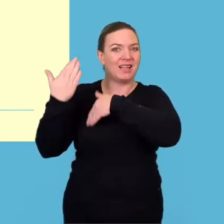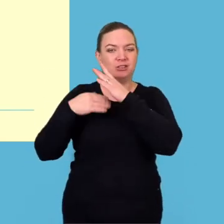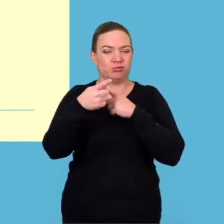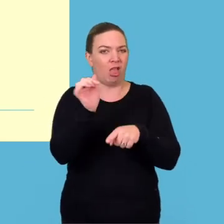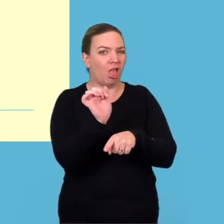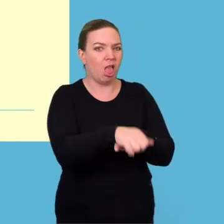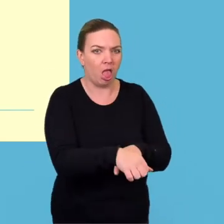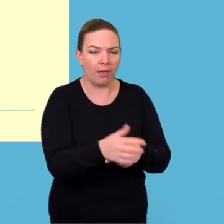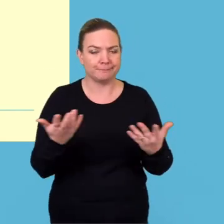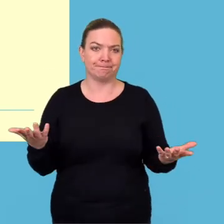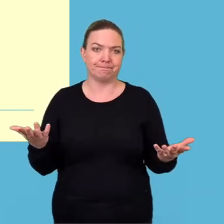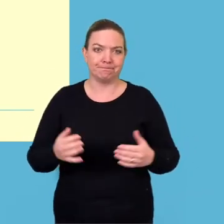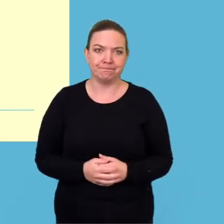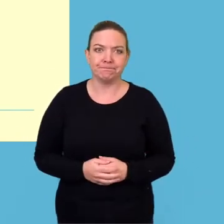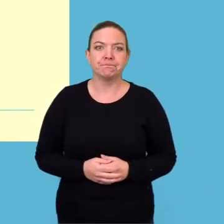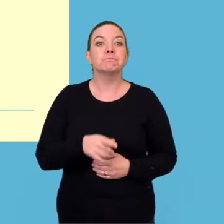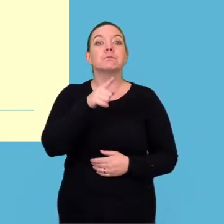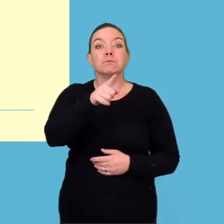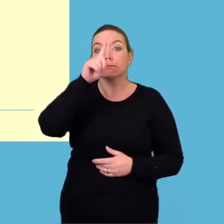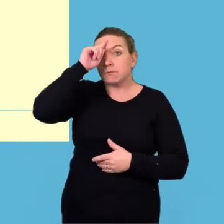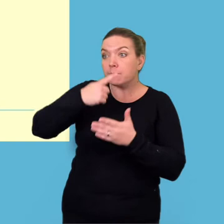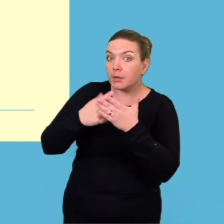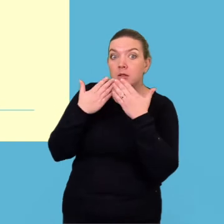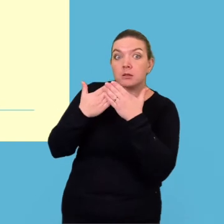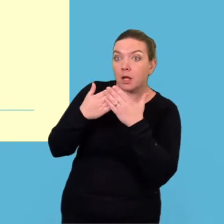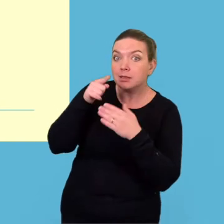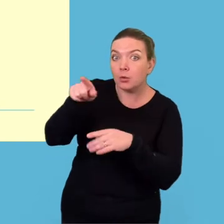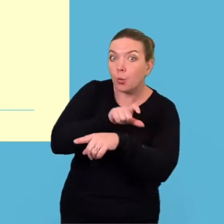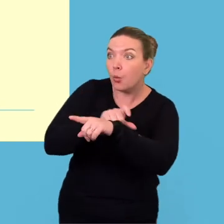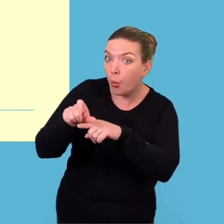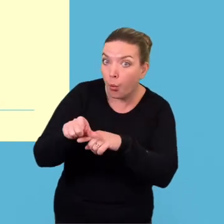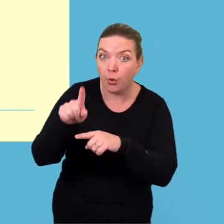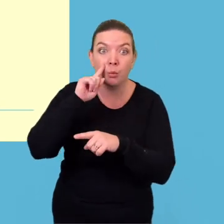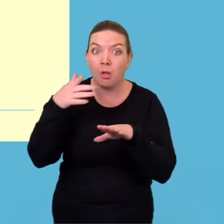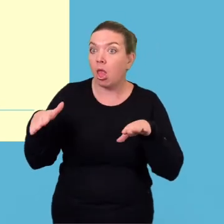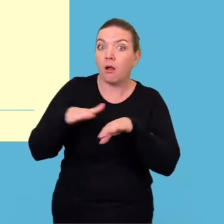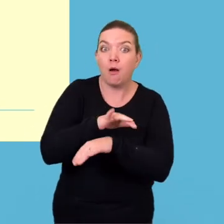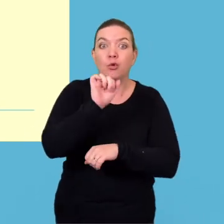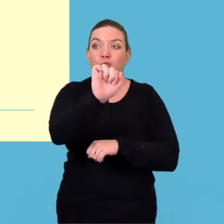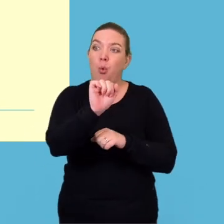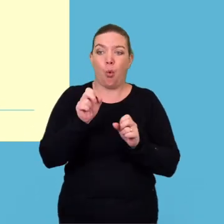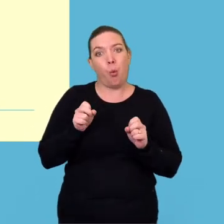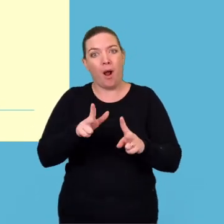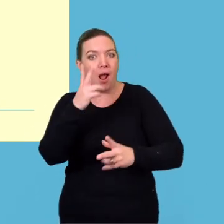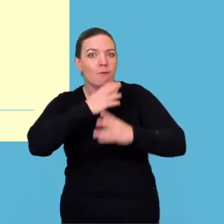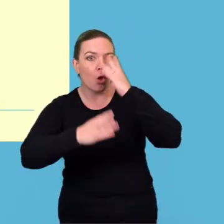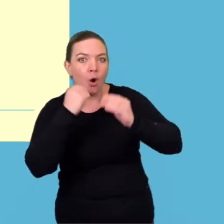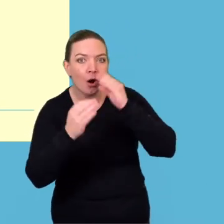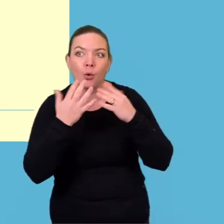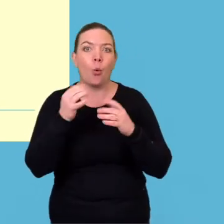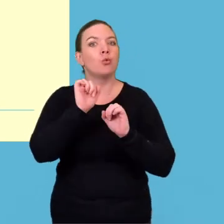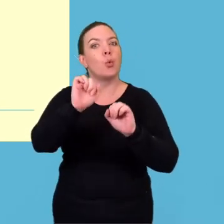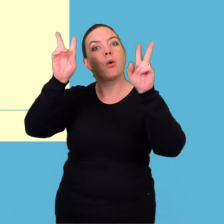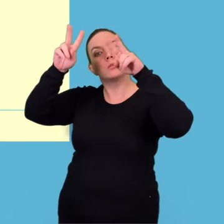Make sure if you decide to study something that the course that you choose will cover the particular approach or subjects that you'd like to